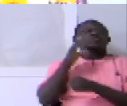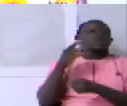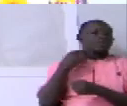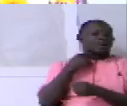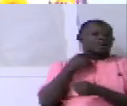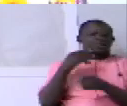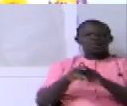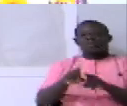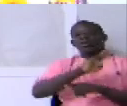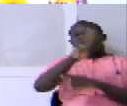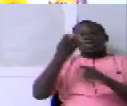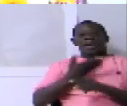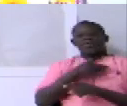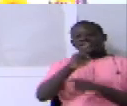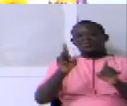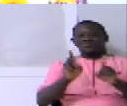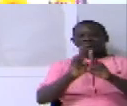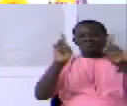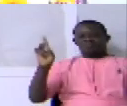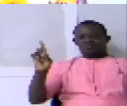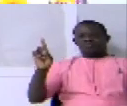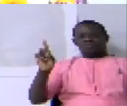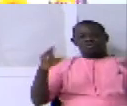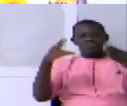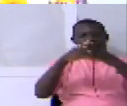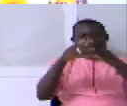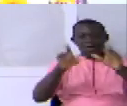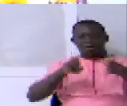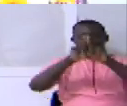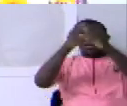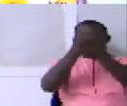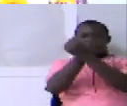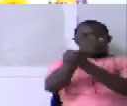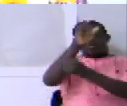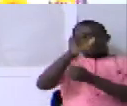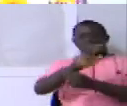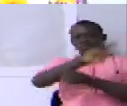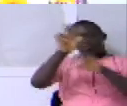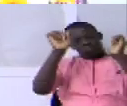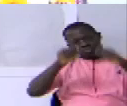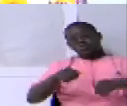We cannot have that distance with the prisoners.